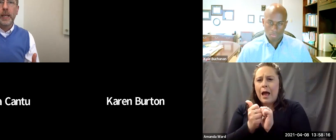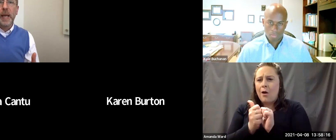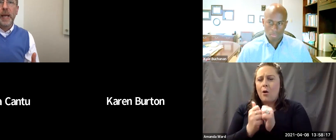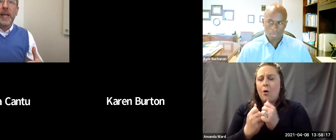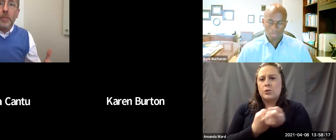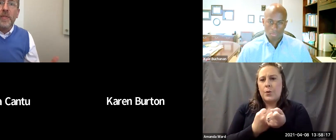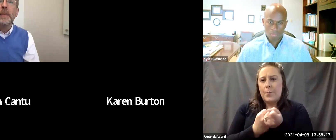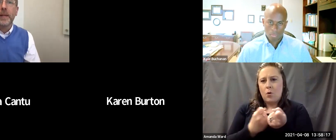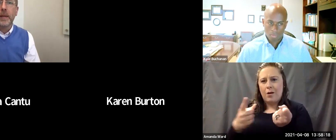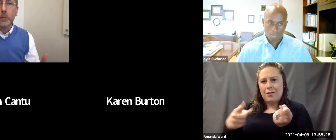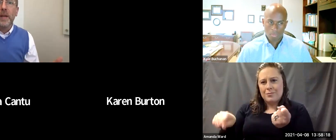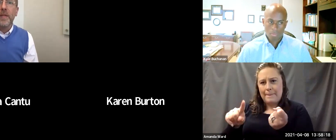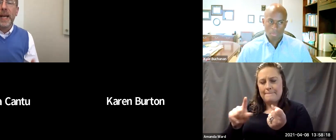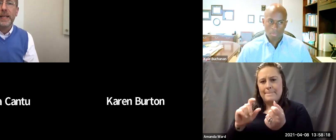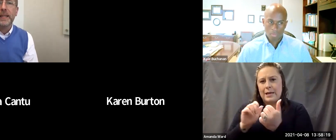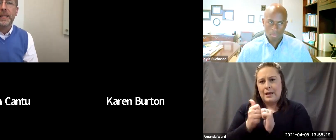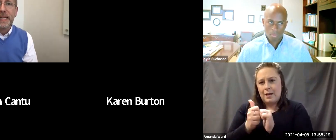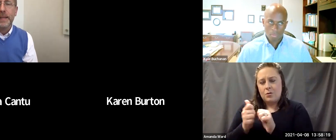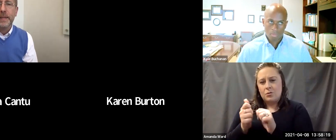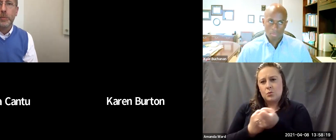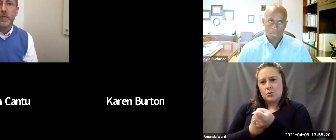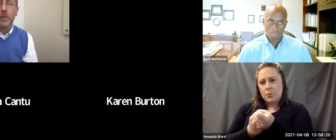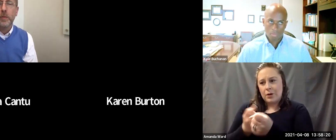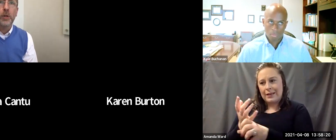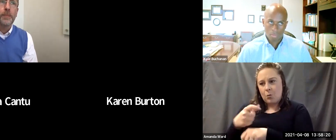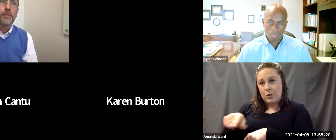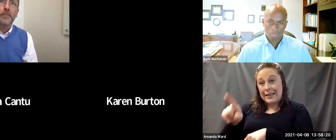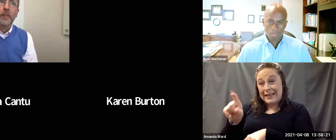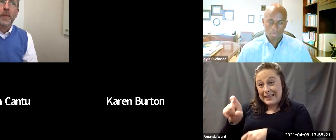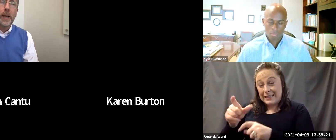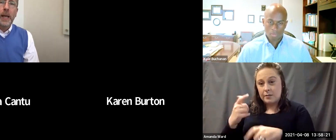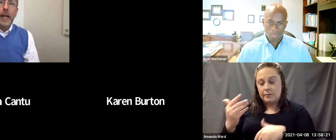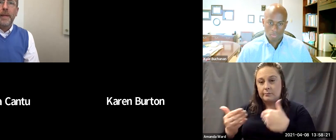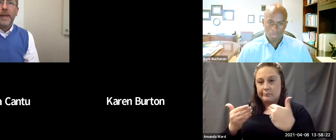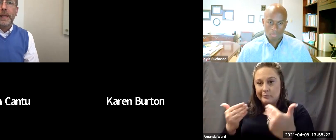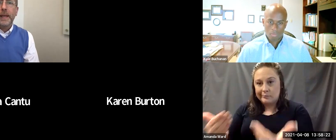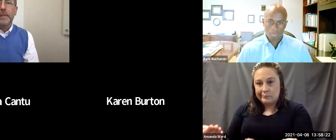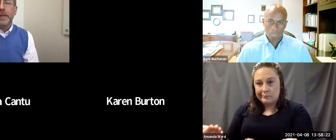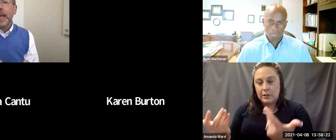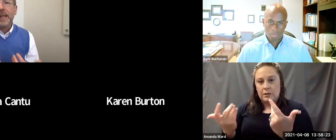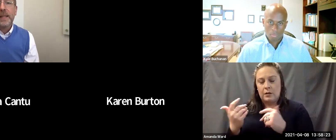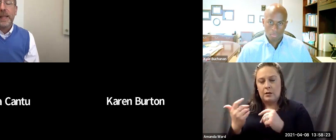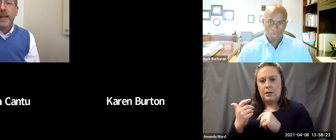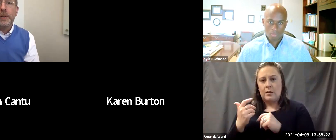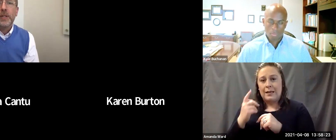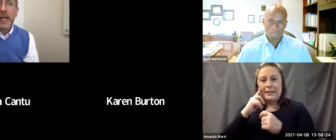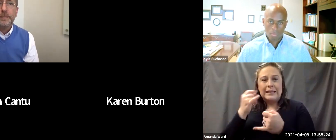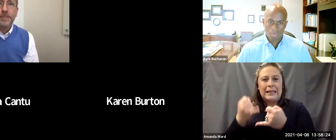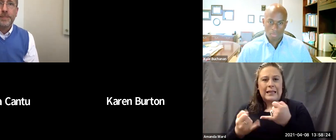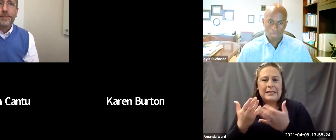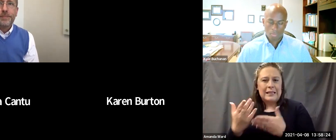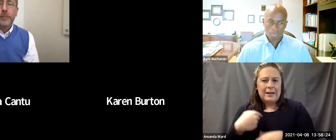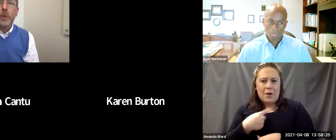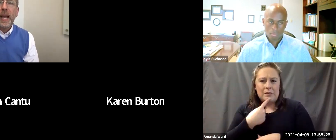them? How do we help them get what they need to move forward? And I think the last thing that I would